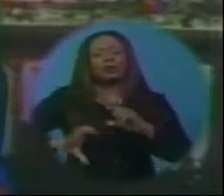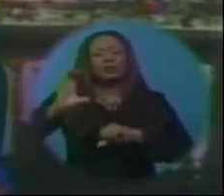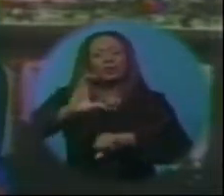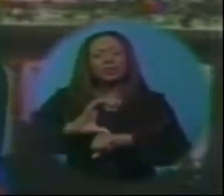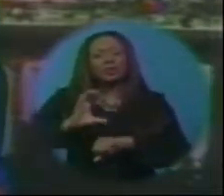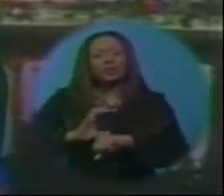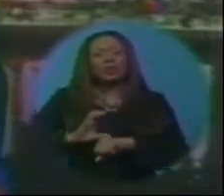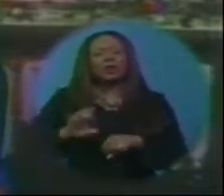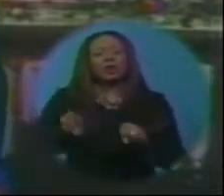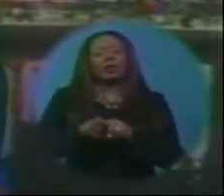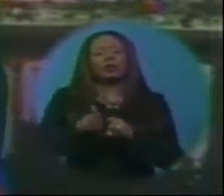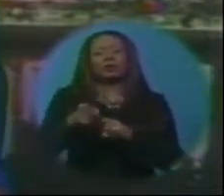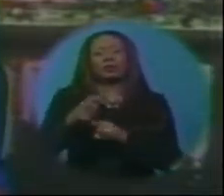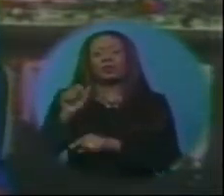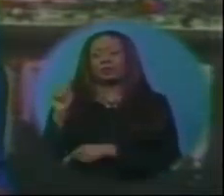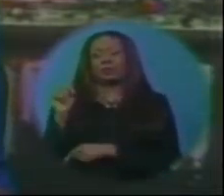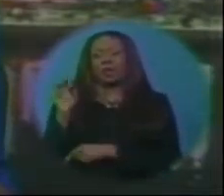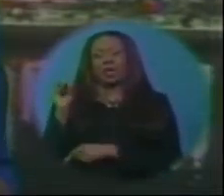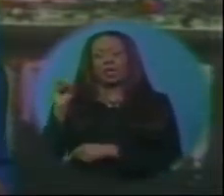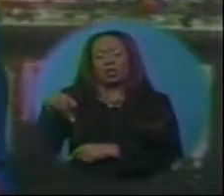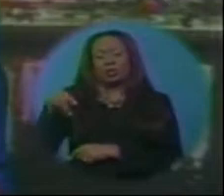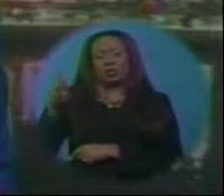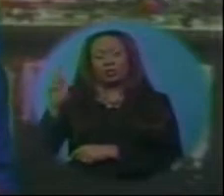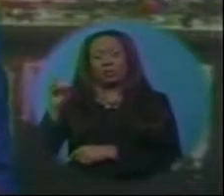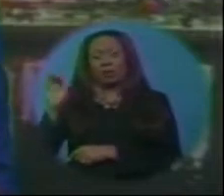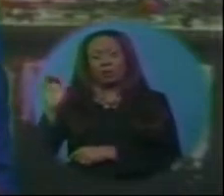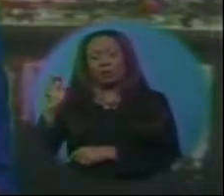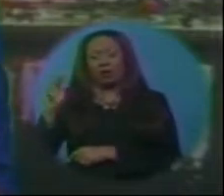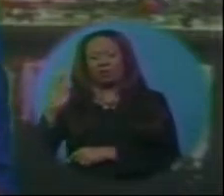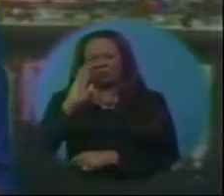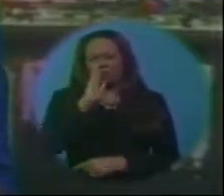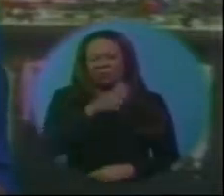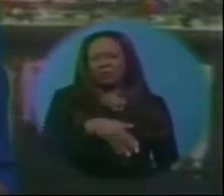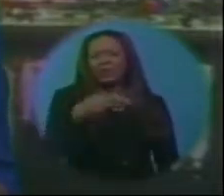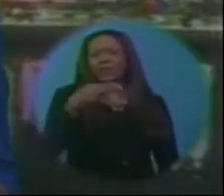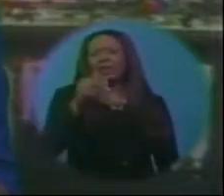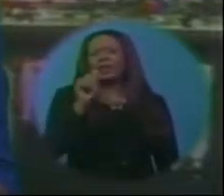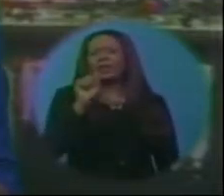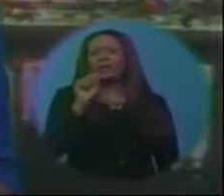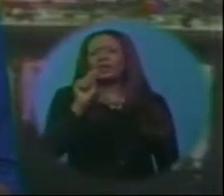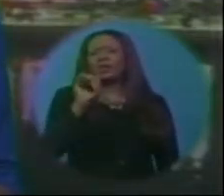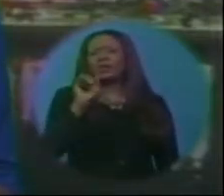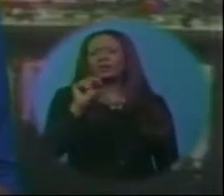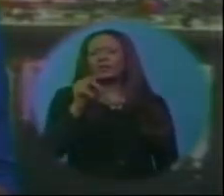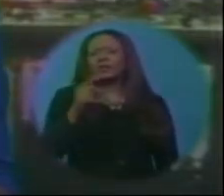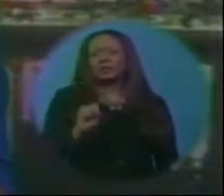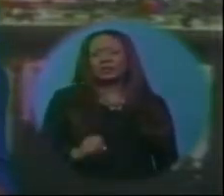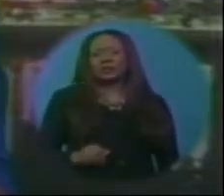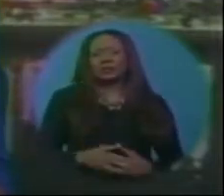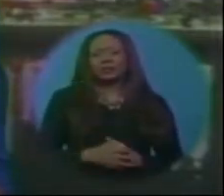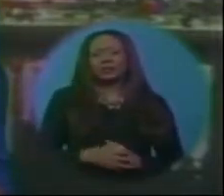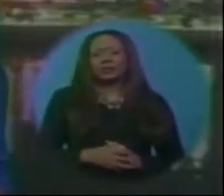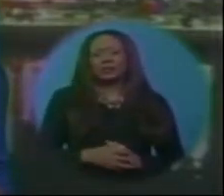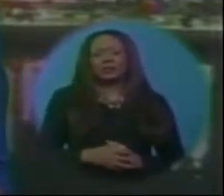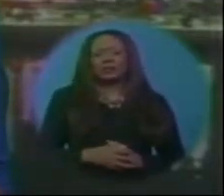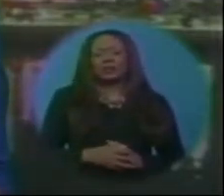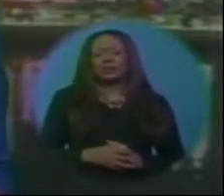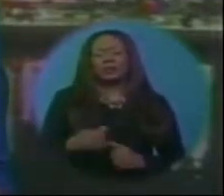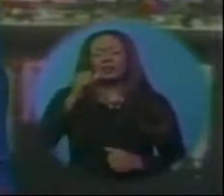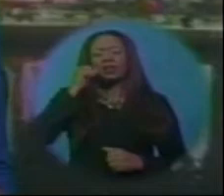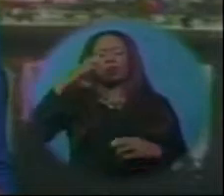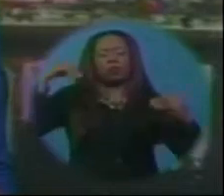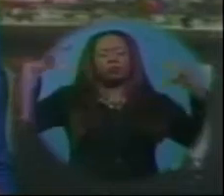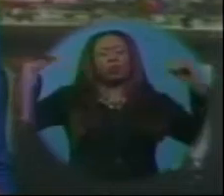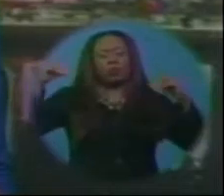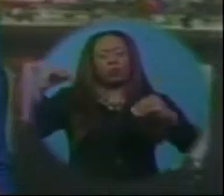to stretch from the Top Rock roundabout to Hastings. A fault on a protective device called a switch